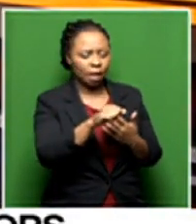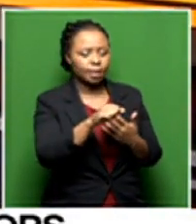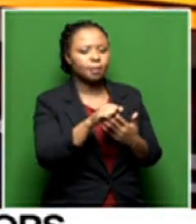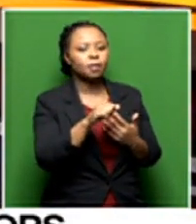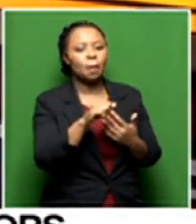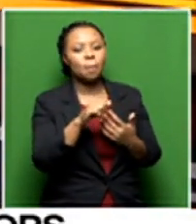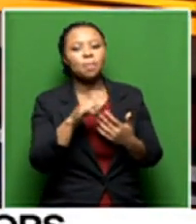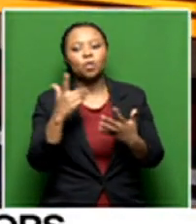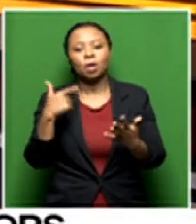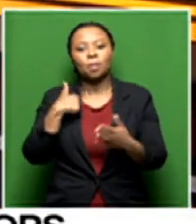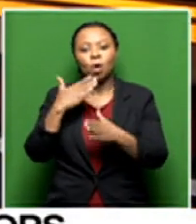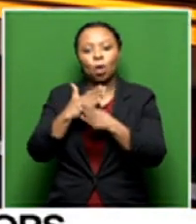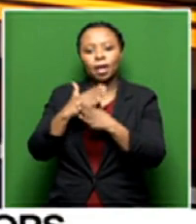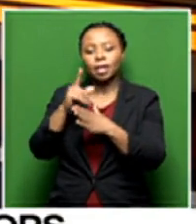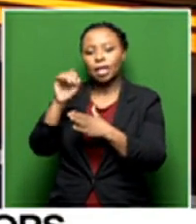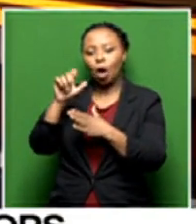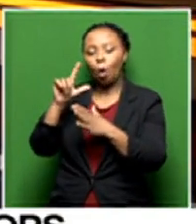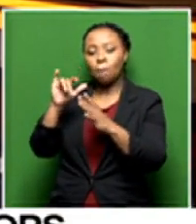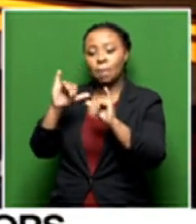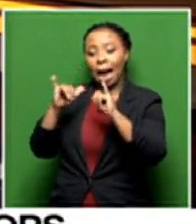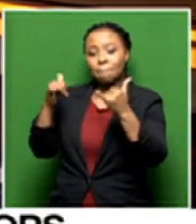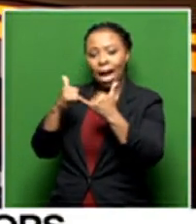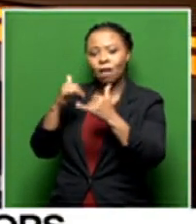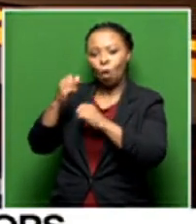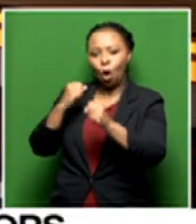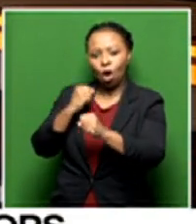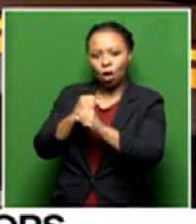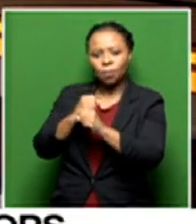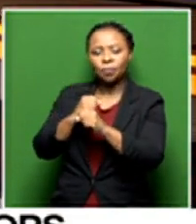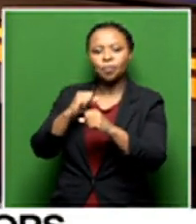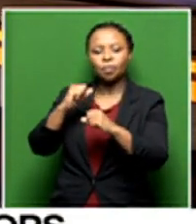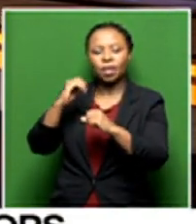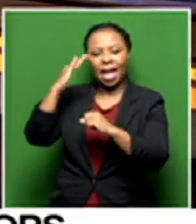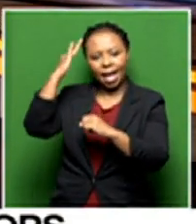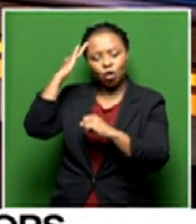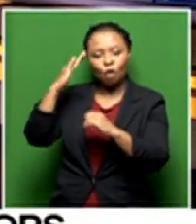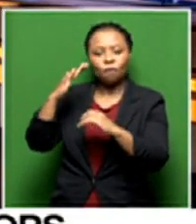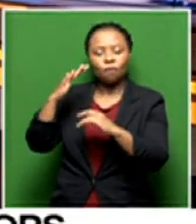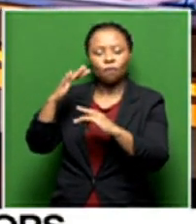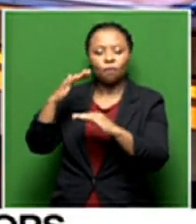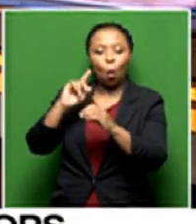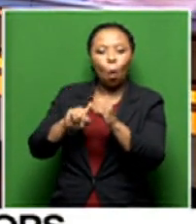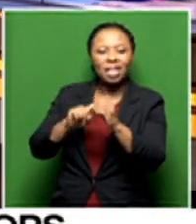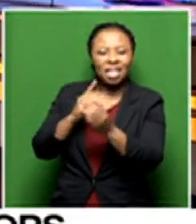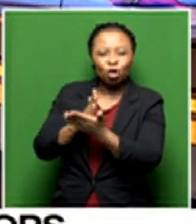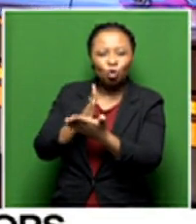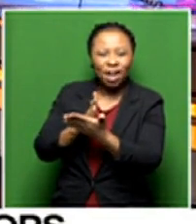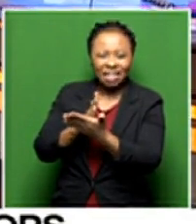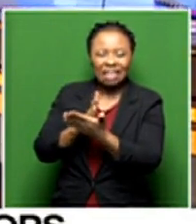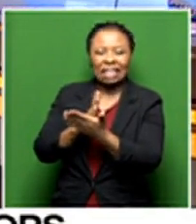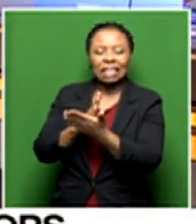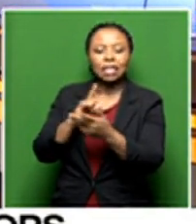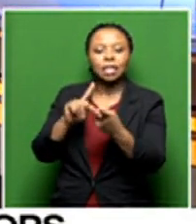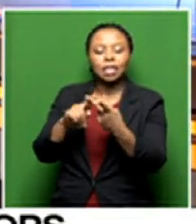Yes, I've been working for a telecoms company for a year. I've been a head of quality assurance. We've done